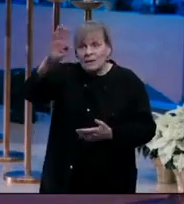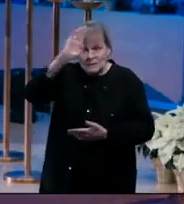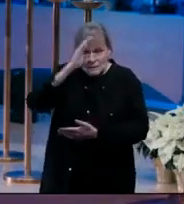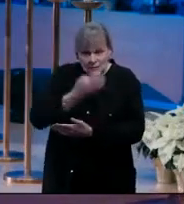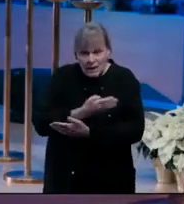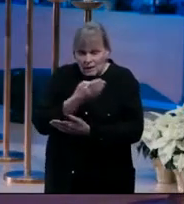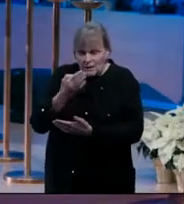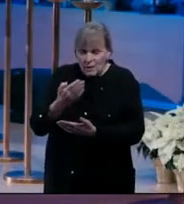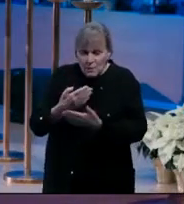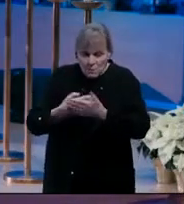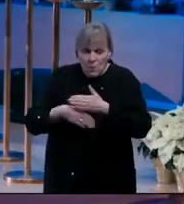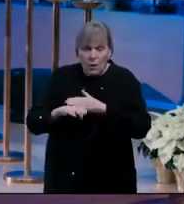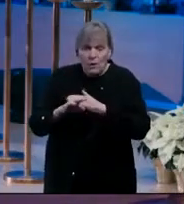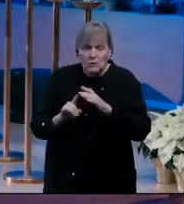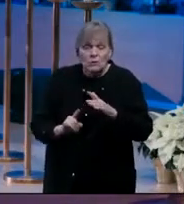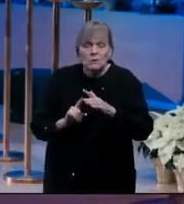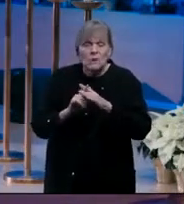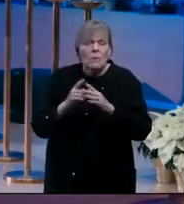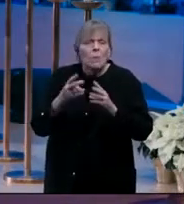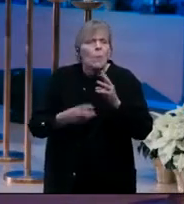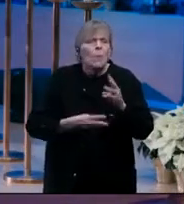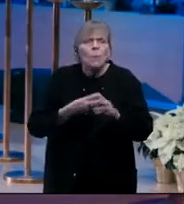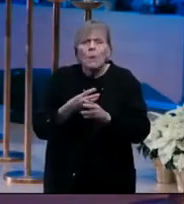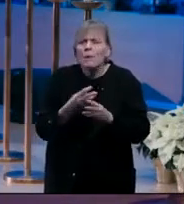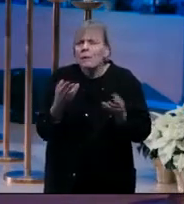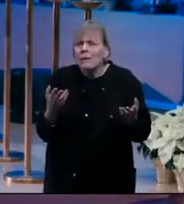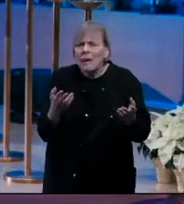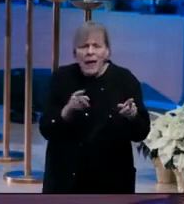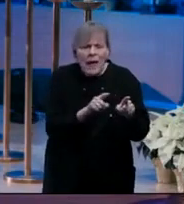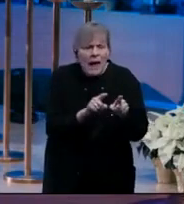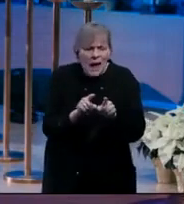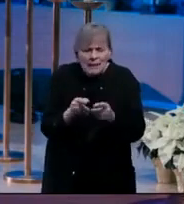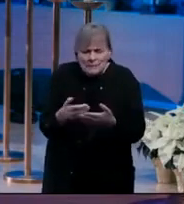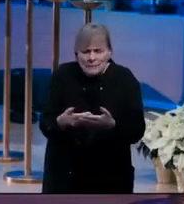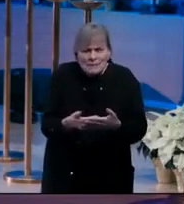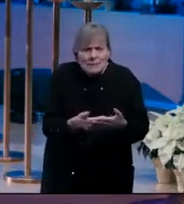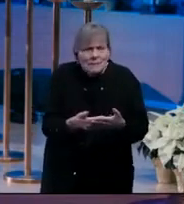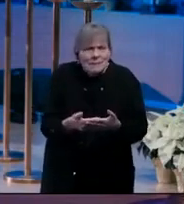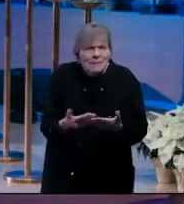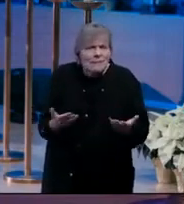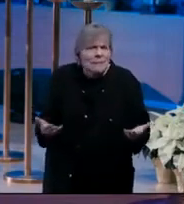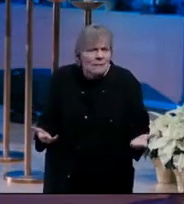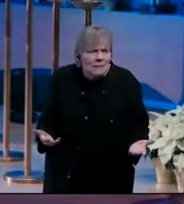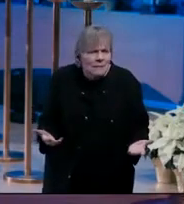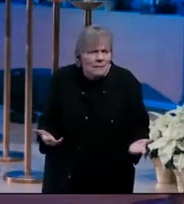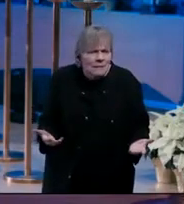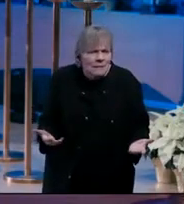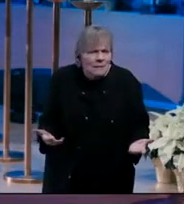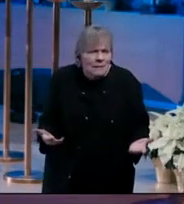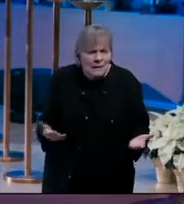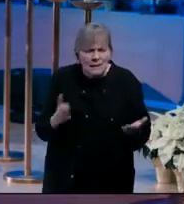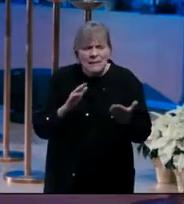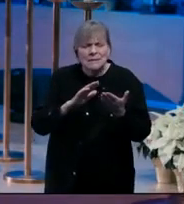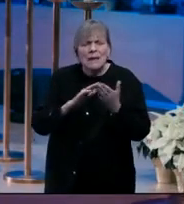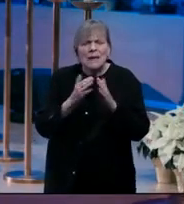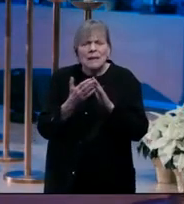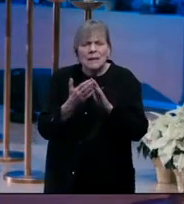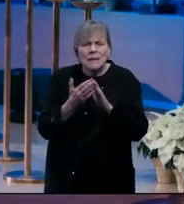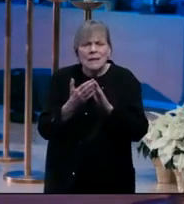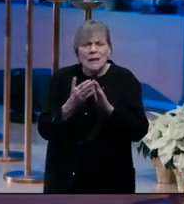on flesh and shows up in the world as a child in the city